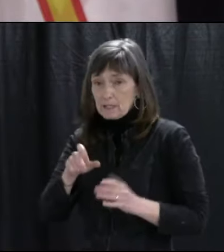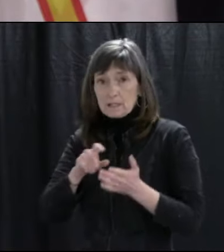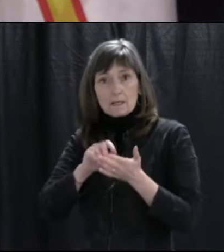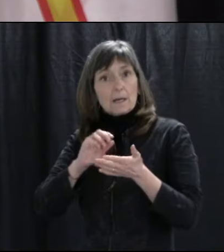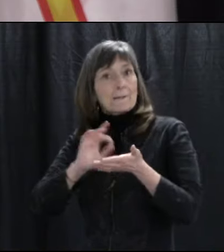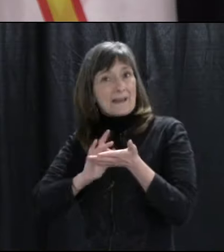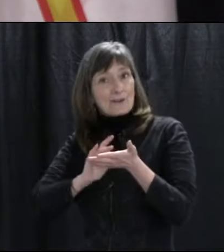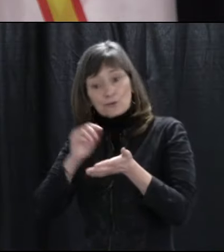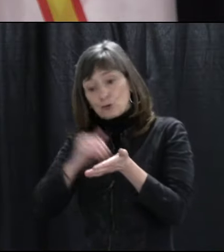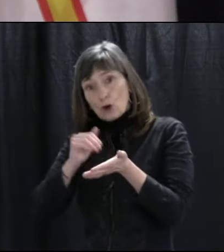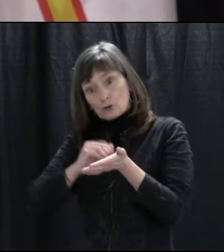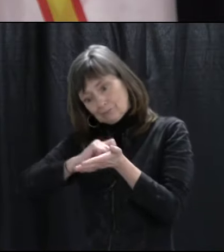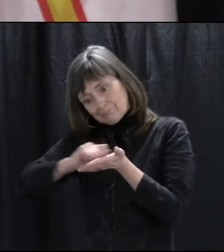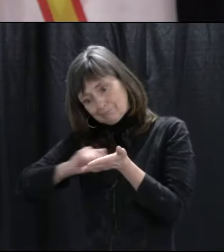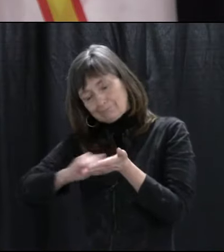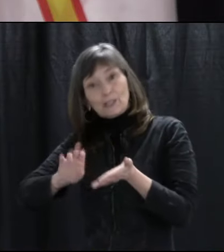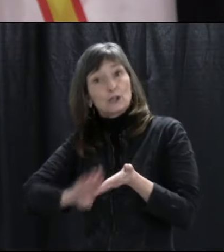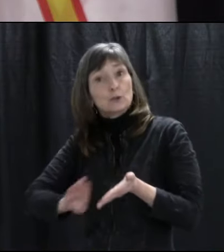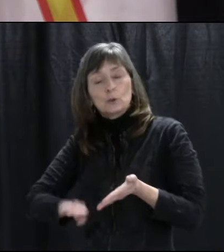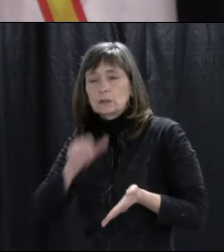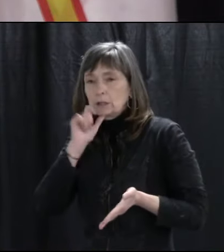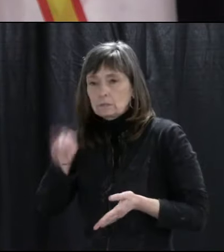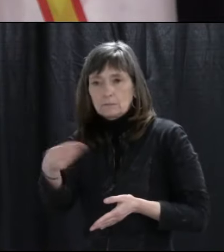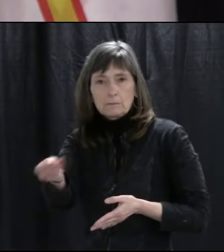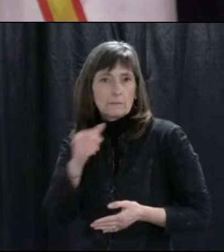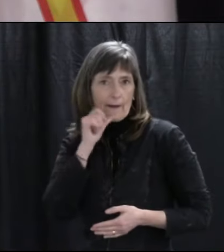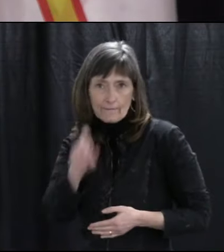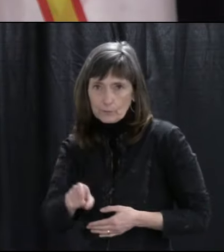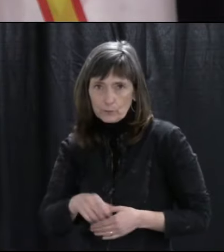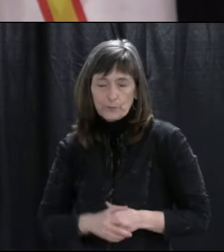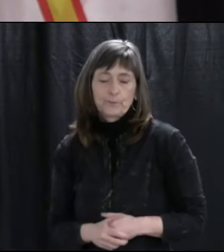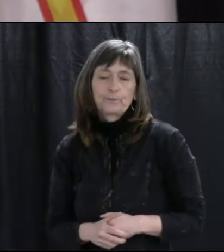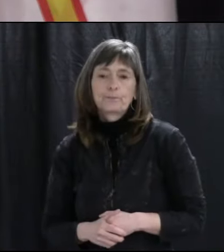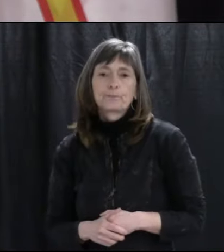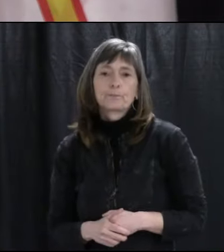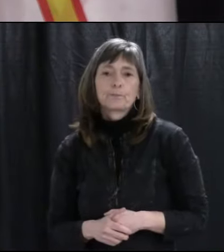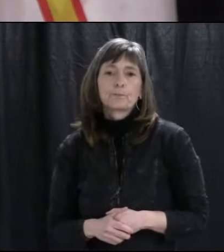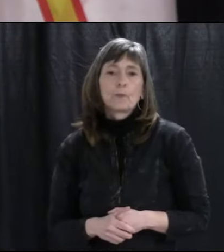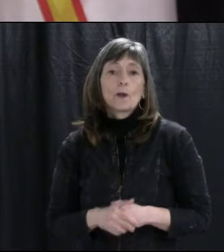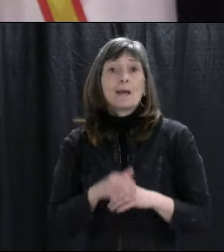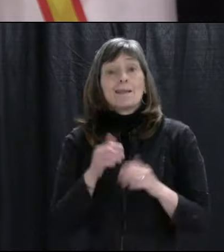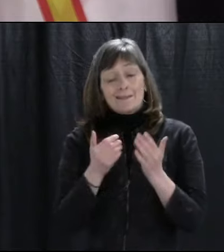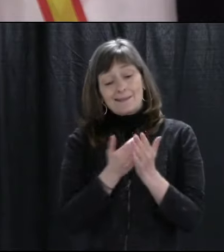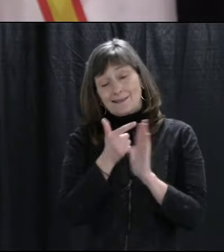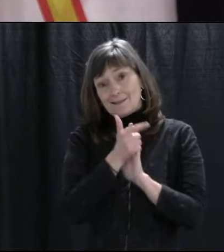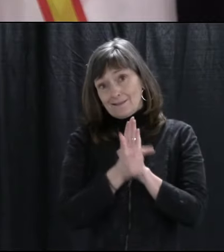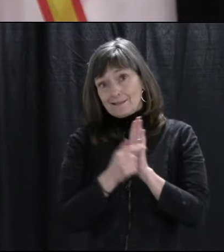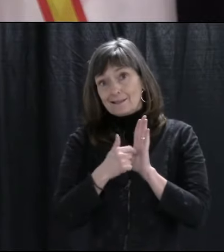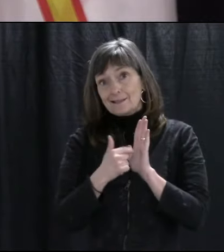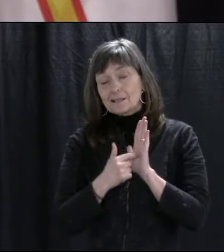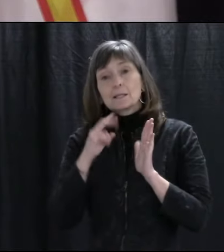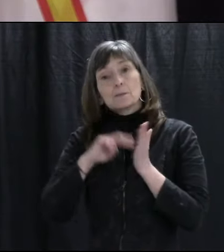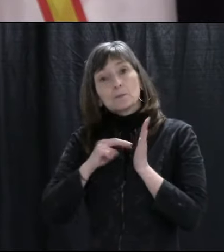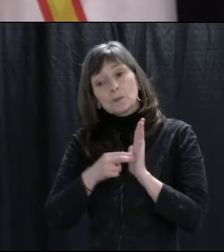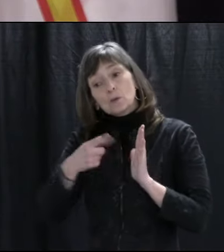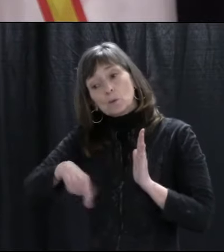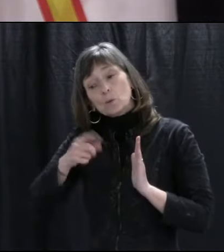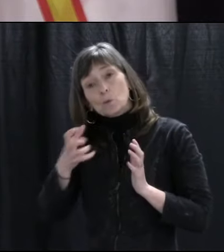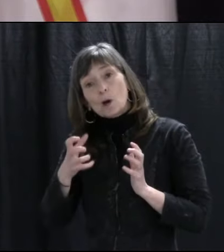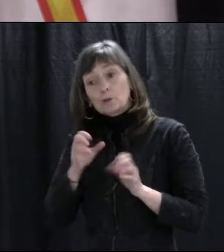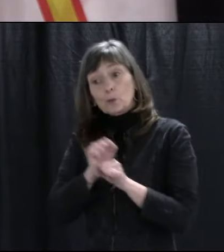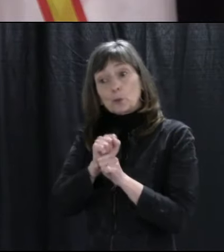note for this leave as well. This legislation is about putting supports in place for residents of our province